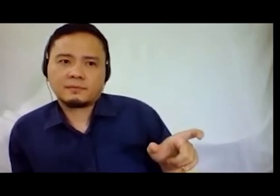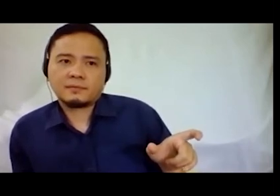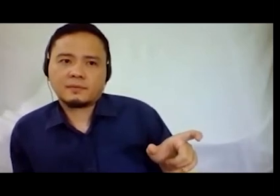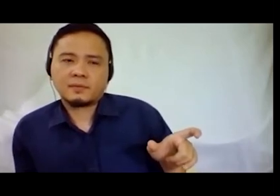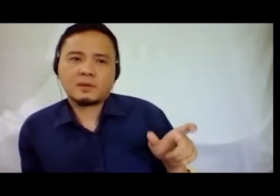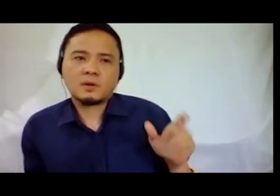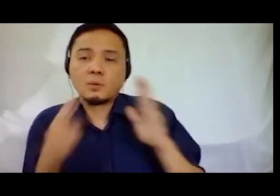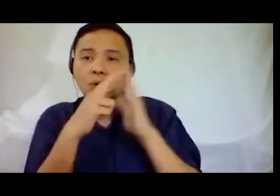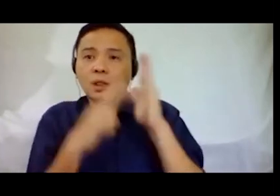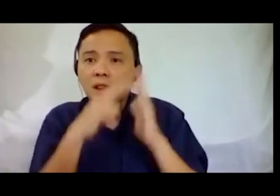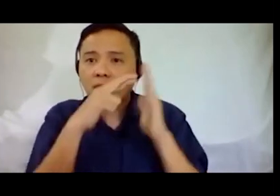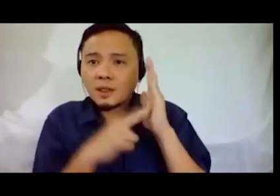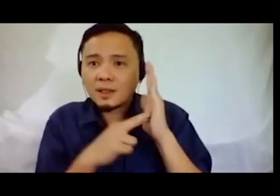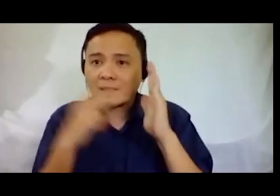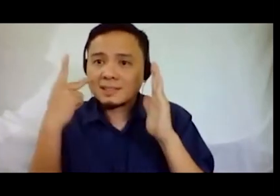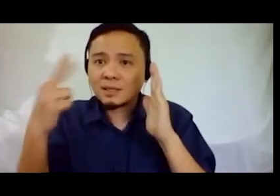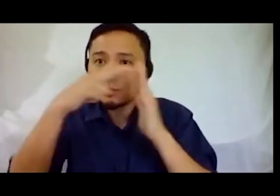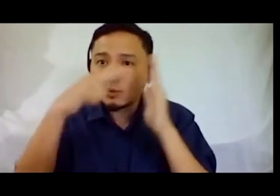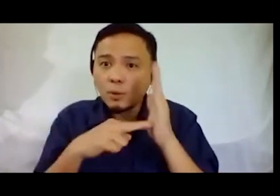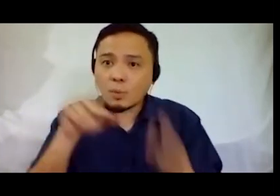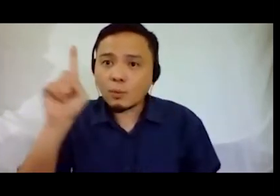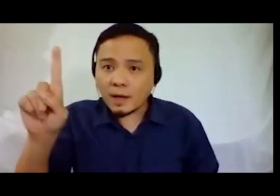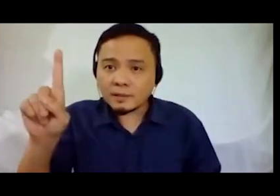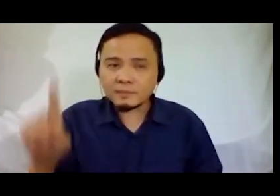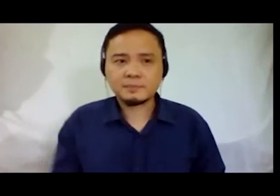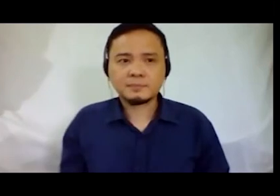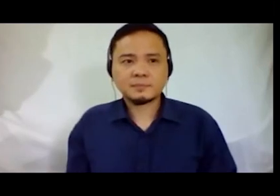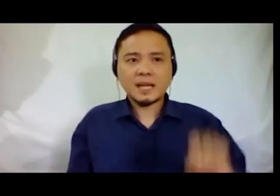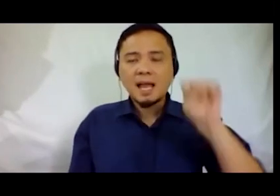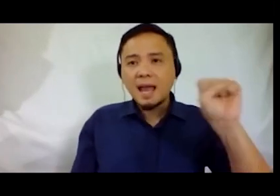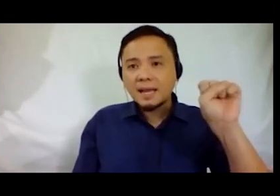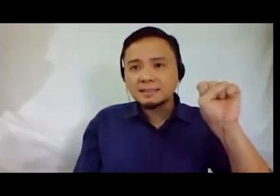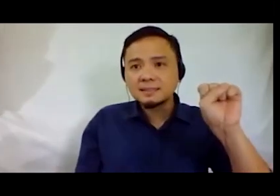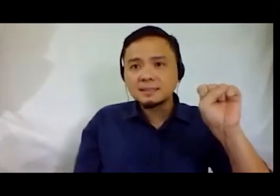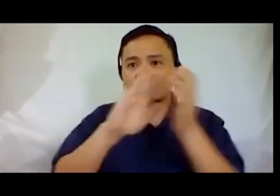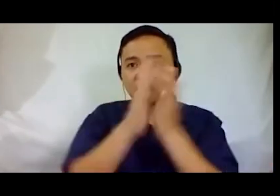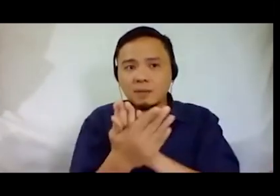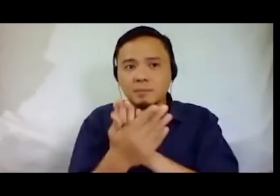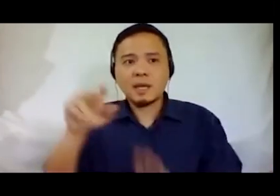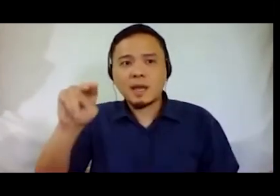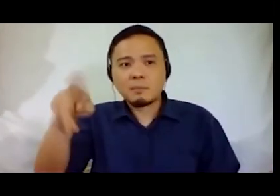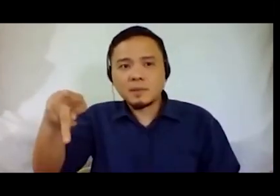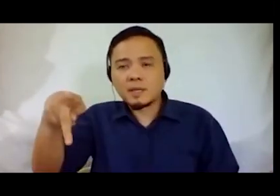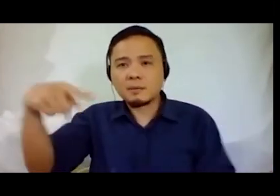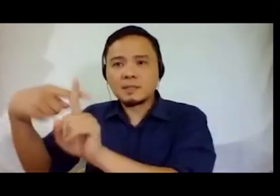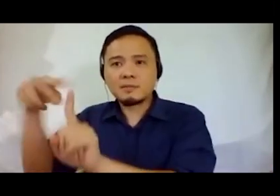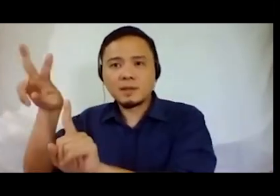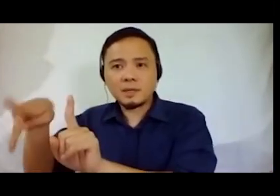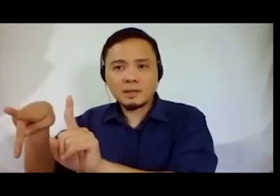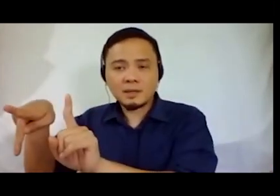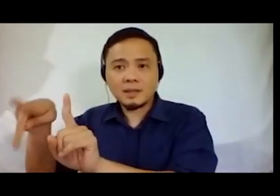Okay, look at the rule. Rule 1. S becomes NP plus VP. NP1 plus